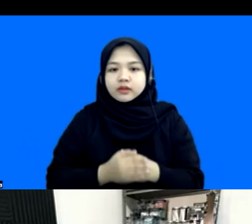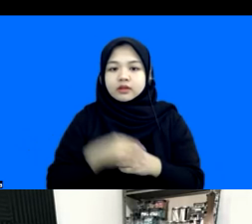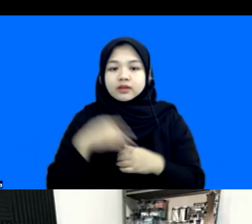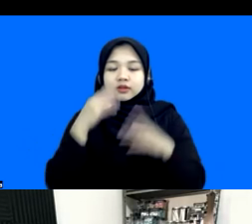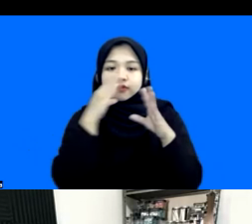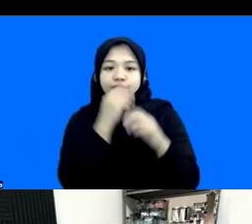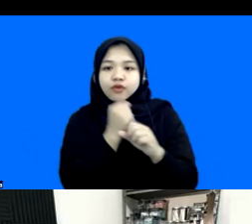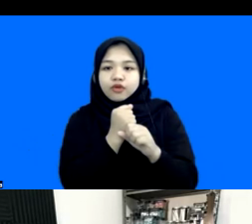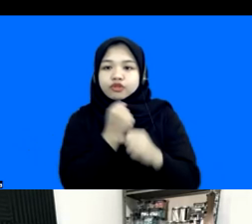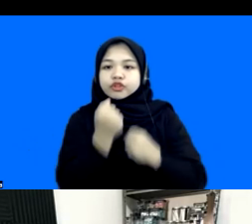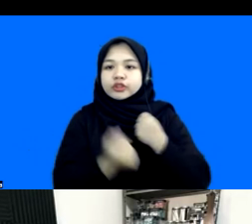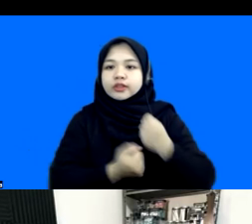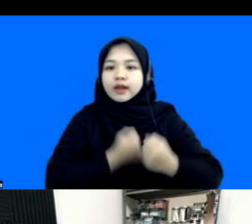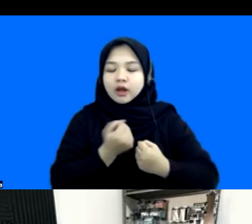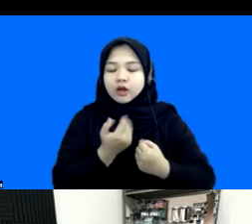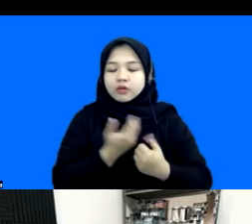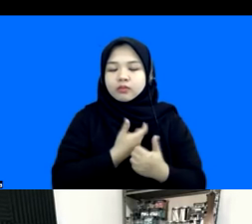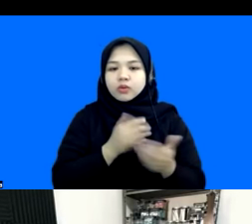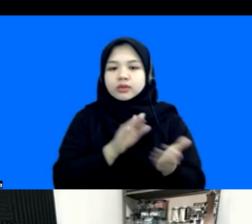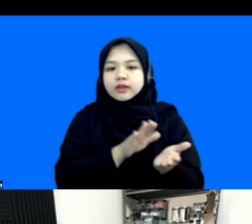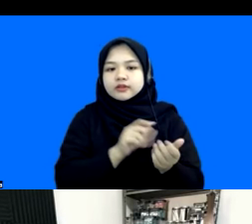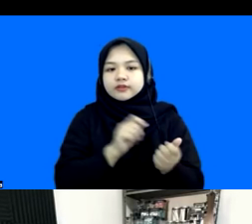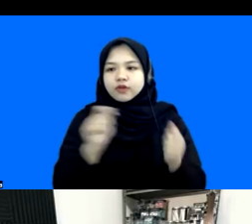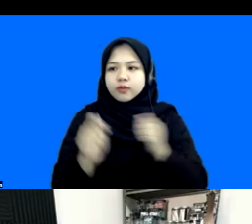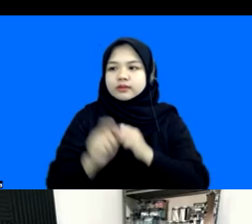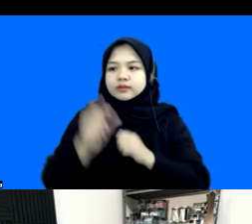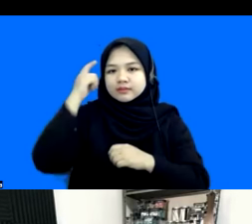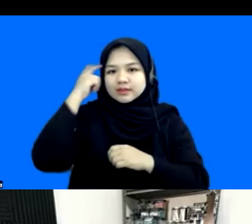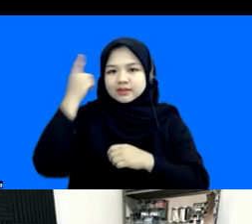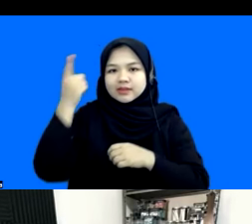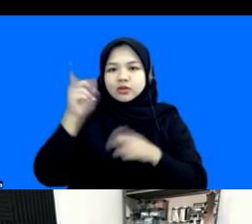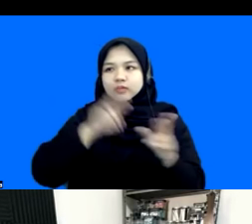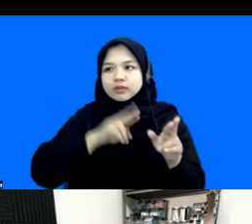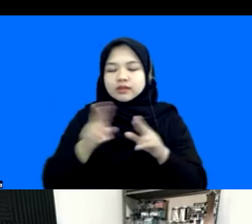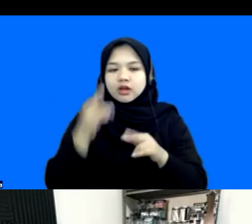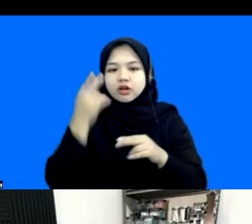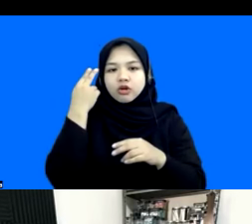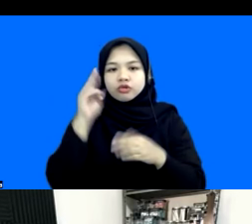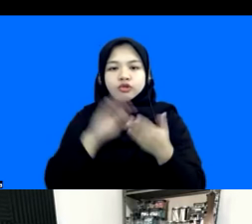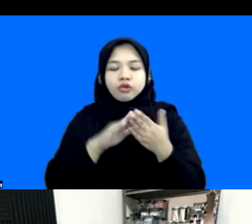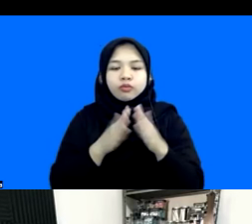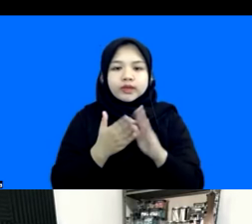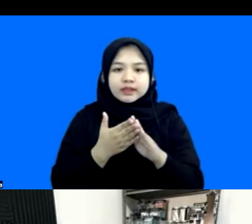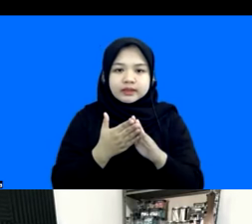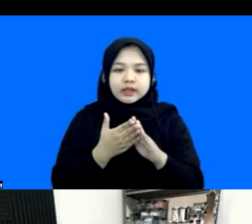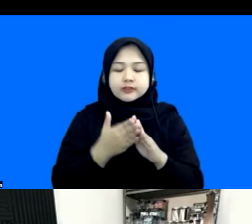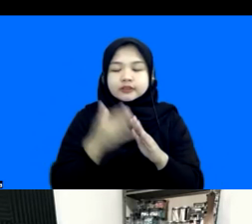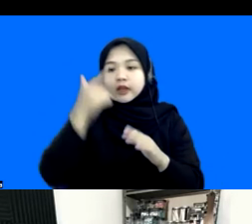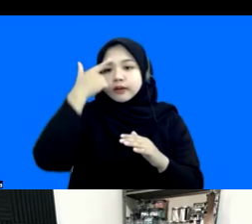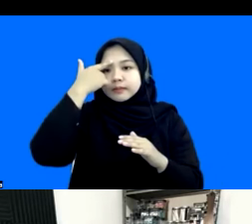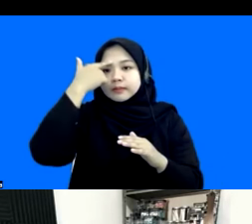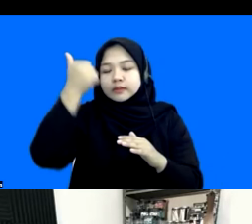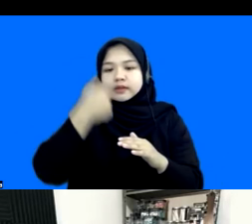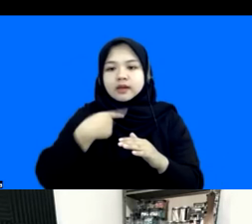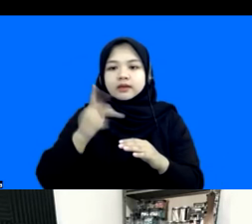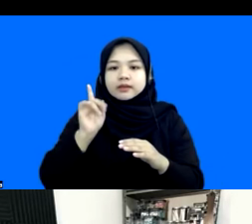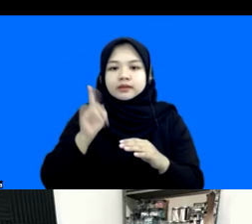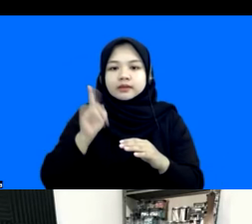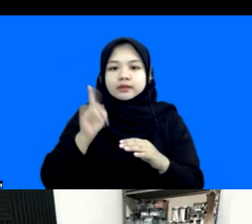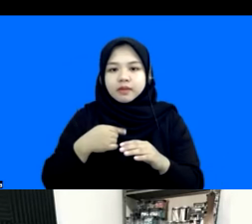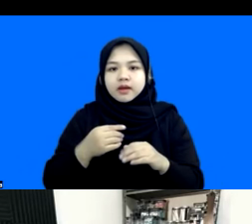transform how we think, do, and plan smart cities and communities. We do this by using a co-developed and very citizen-centric